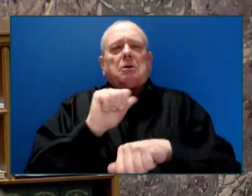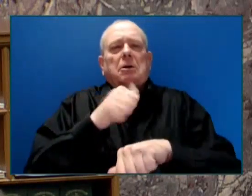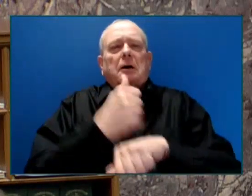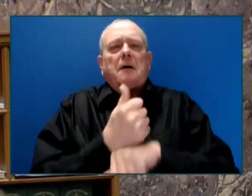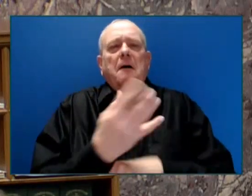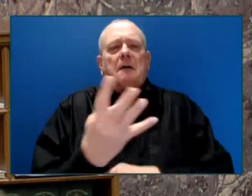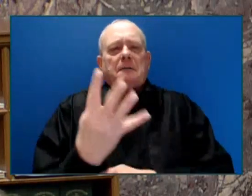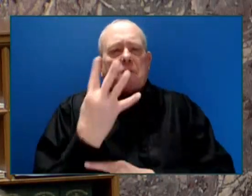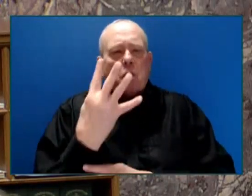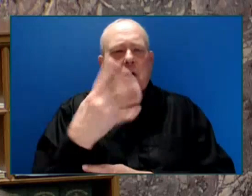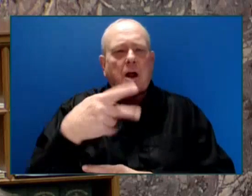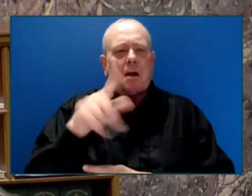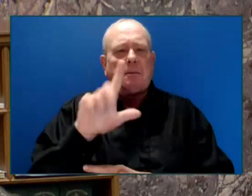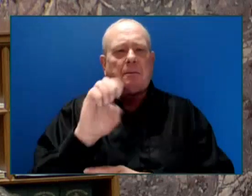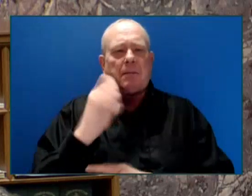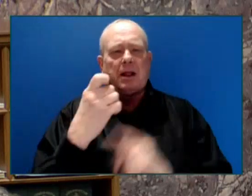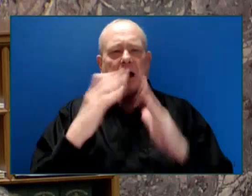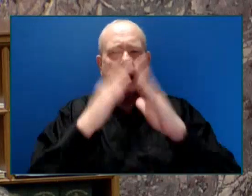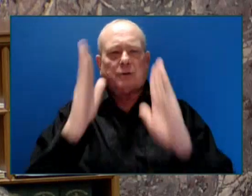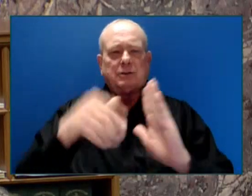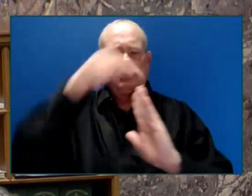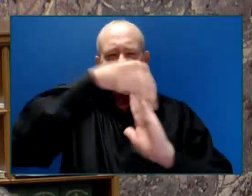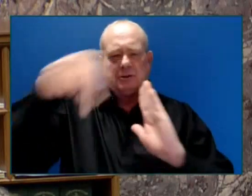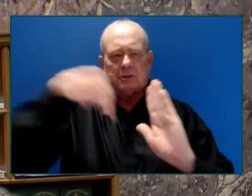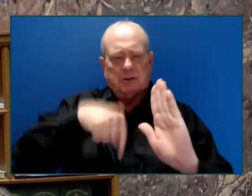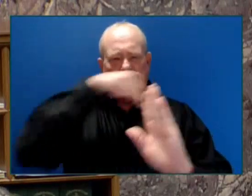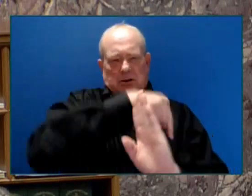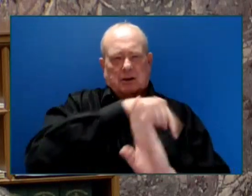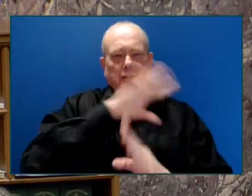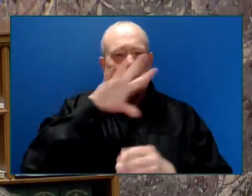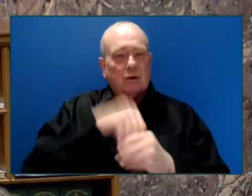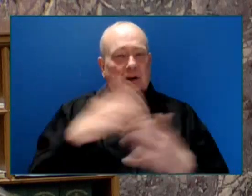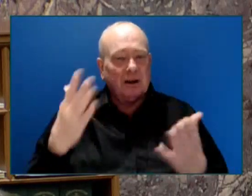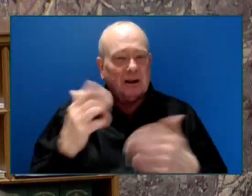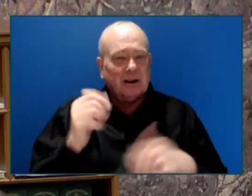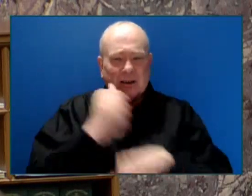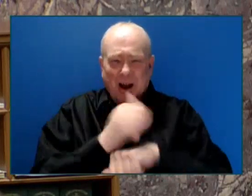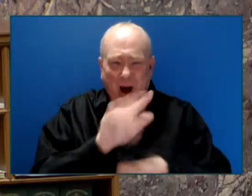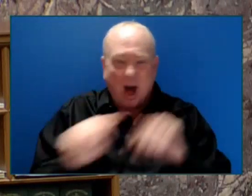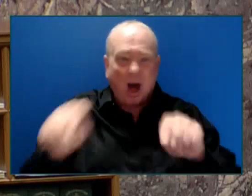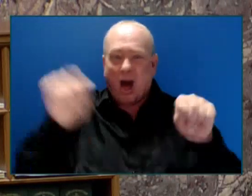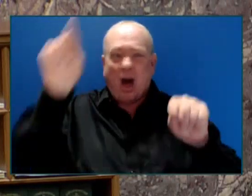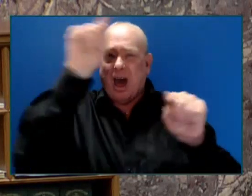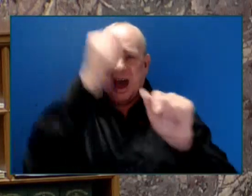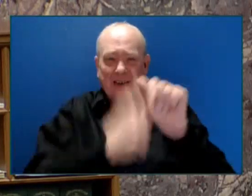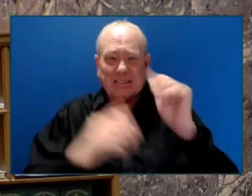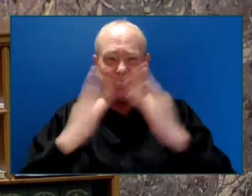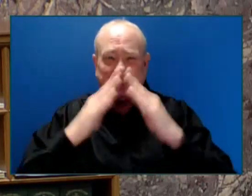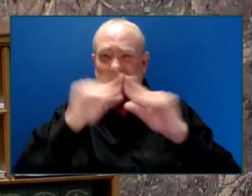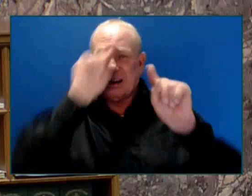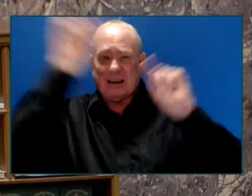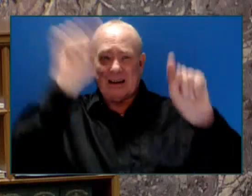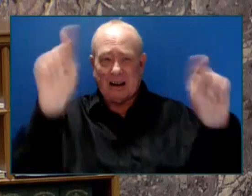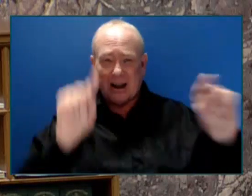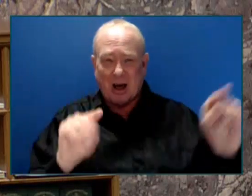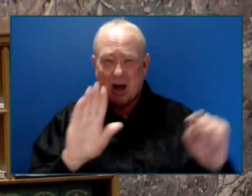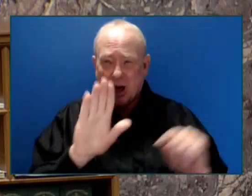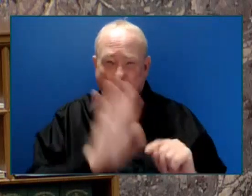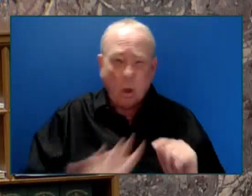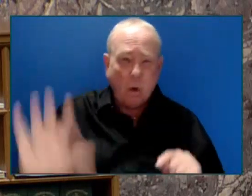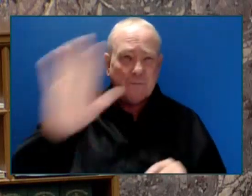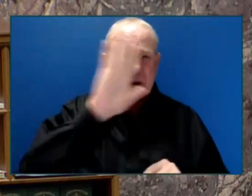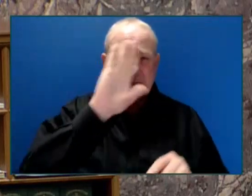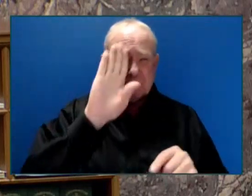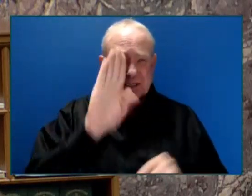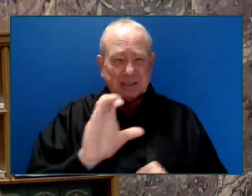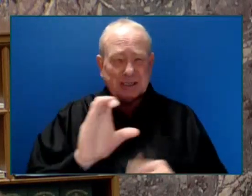the province. What on earth have we got local government for if all of the key decisions are going to be made by this NDP